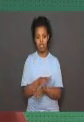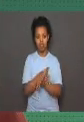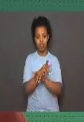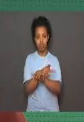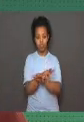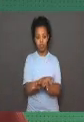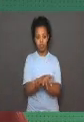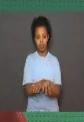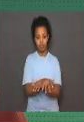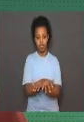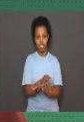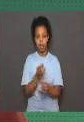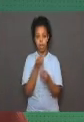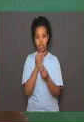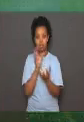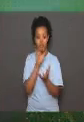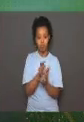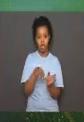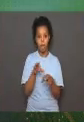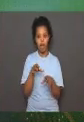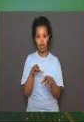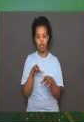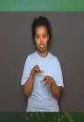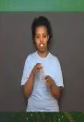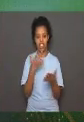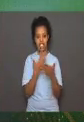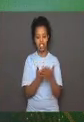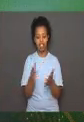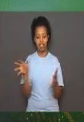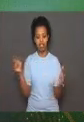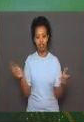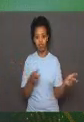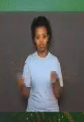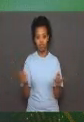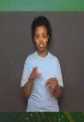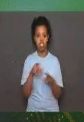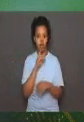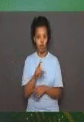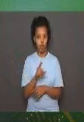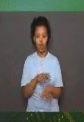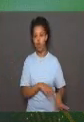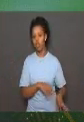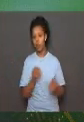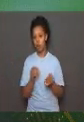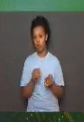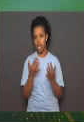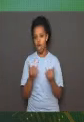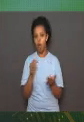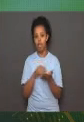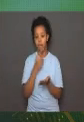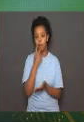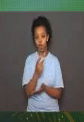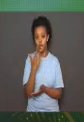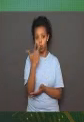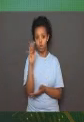a web to trap food. Students, let us review the three types of